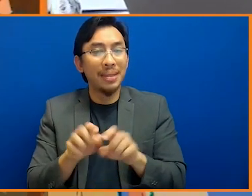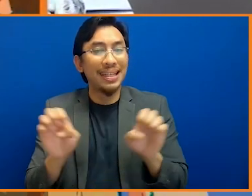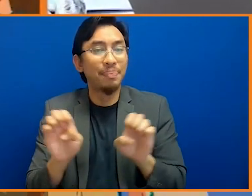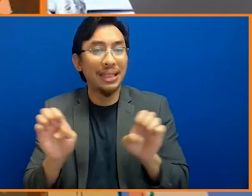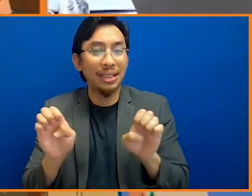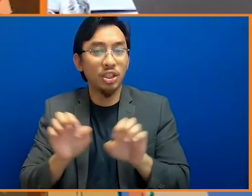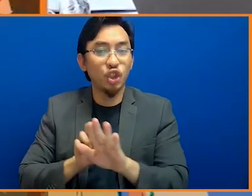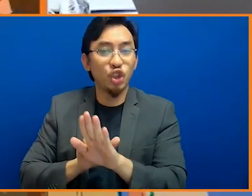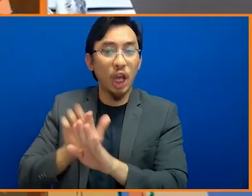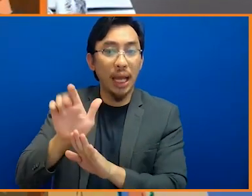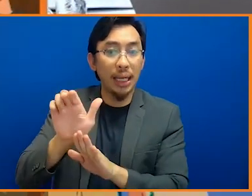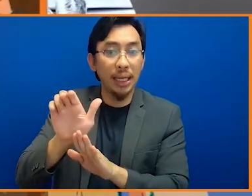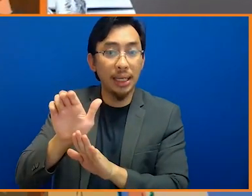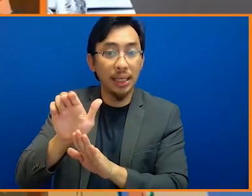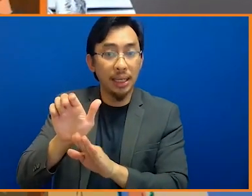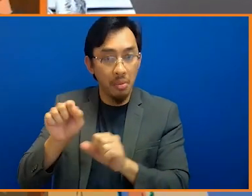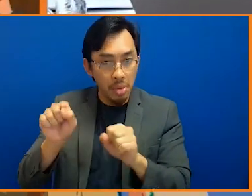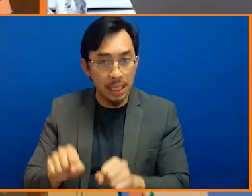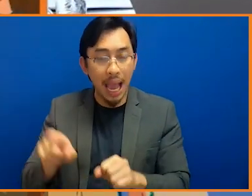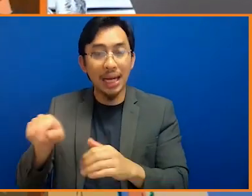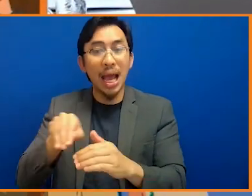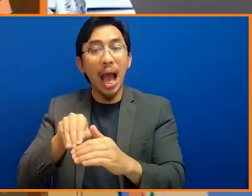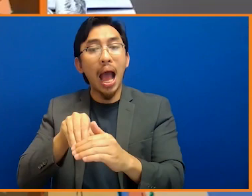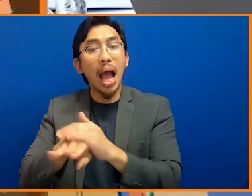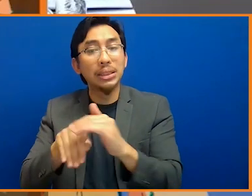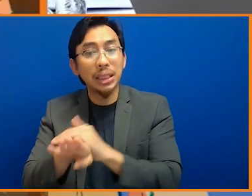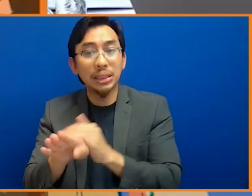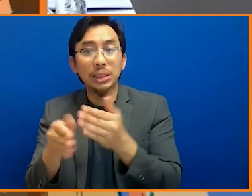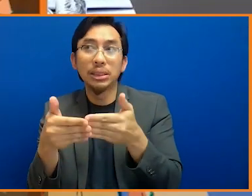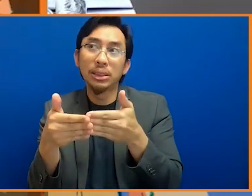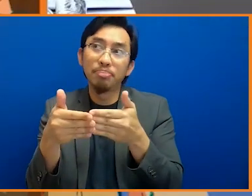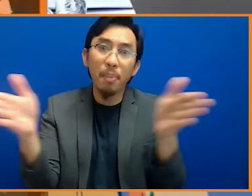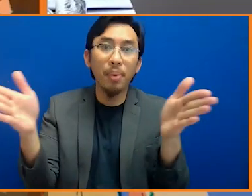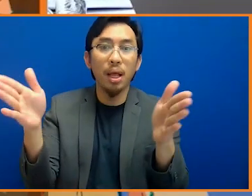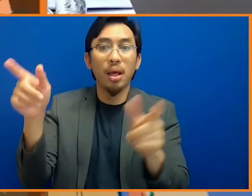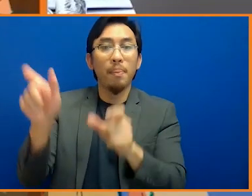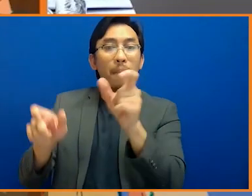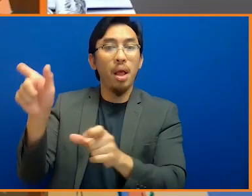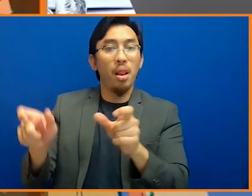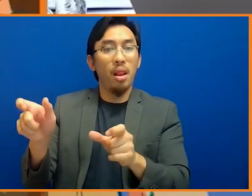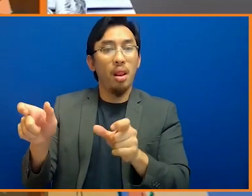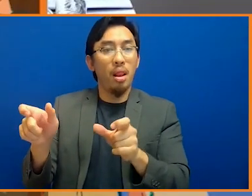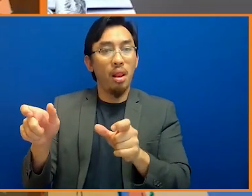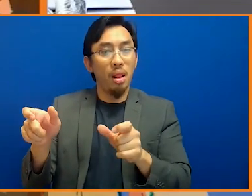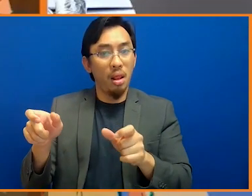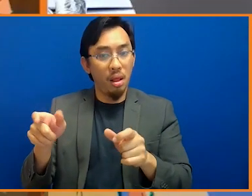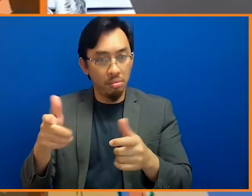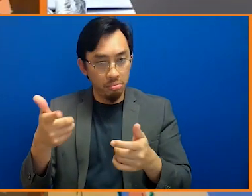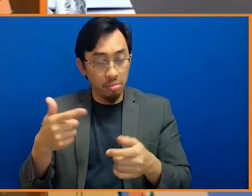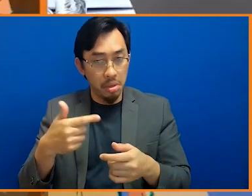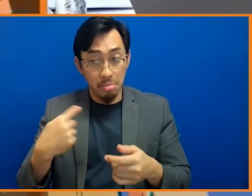emergency stairs that can accessible to public people.